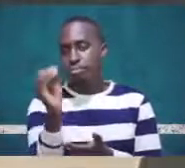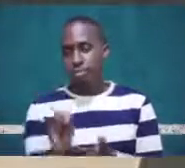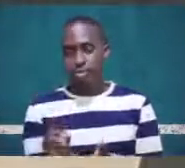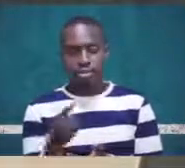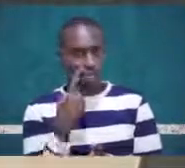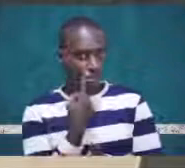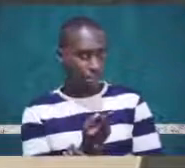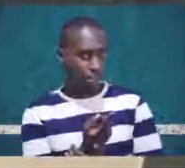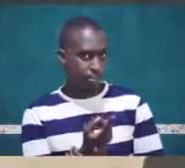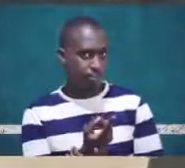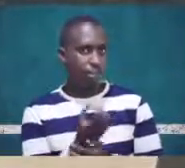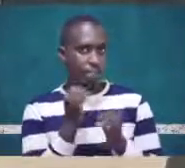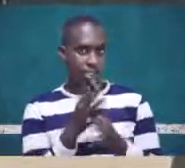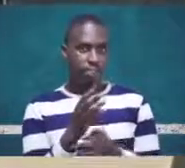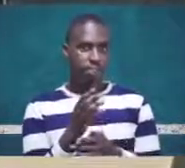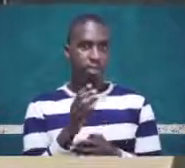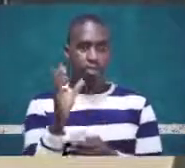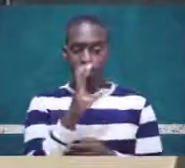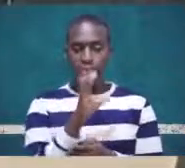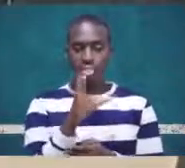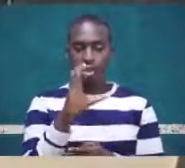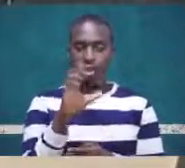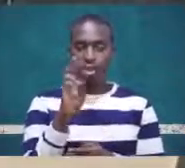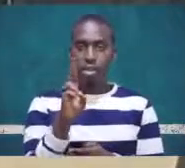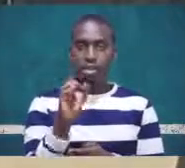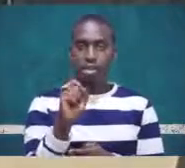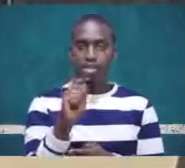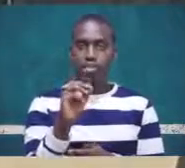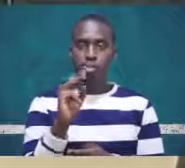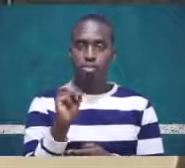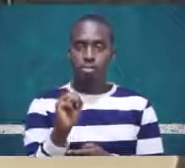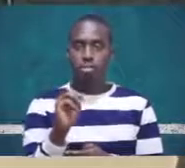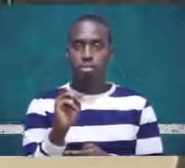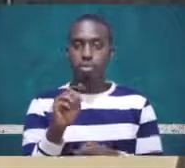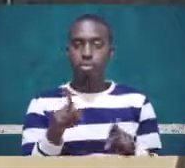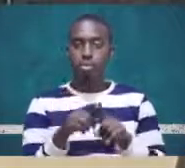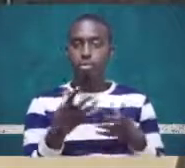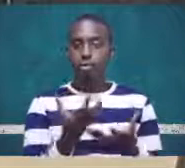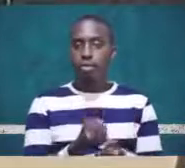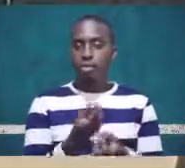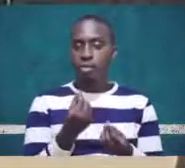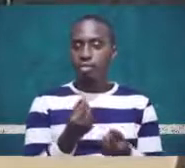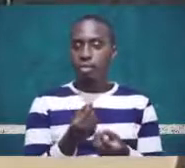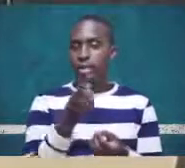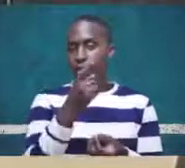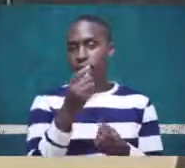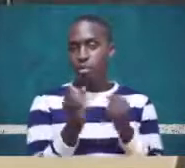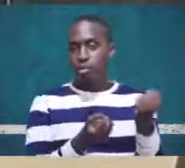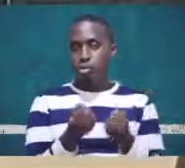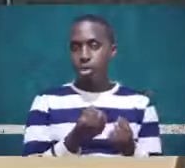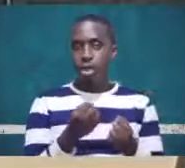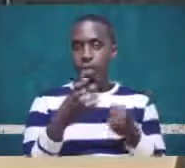You see? So if we calculate the custom duty, we will take the money of this car. That's